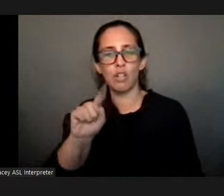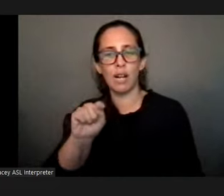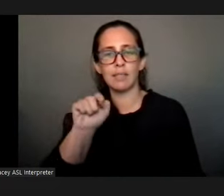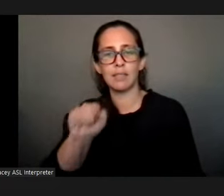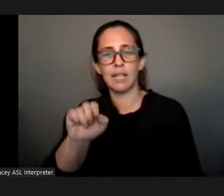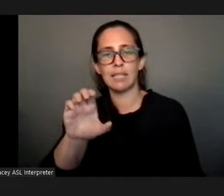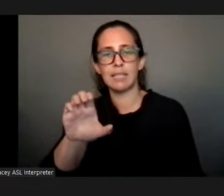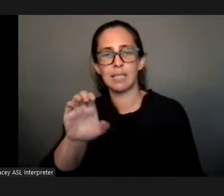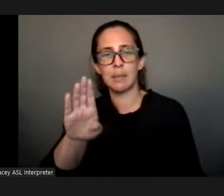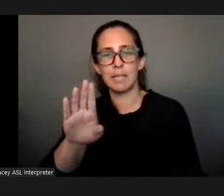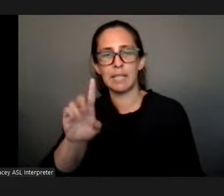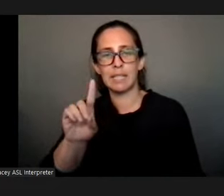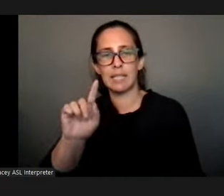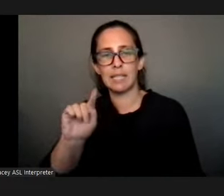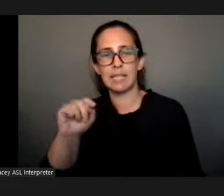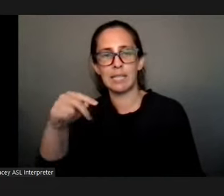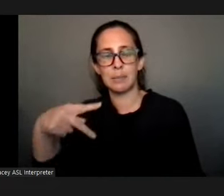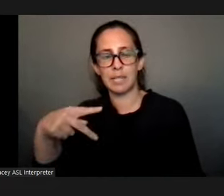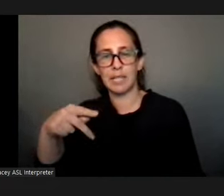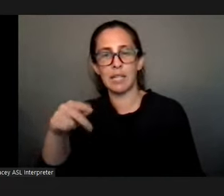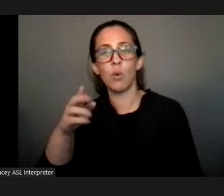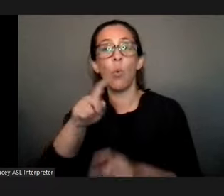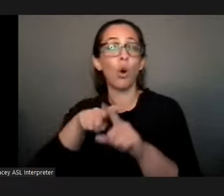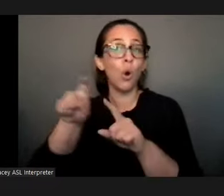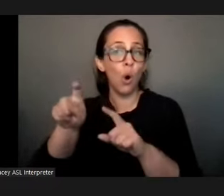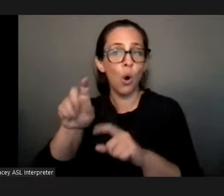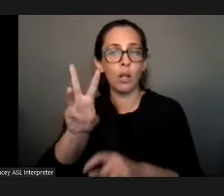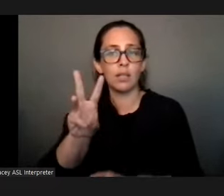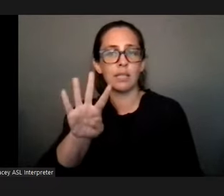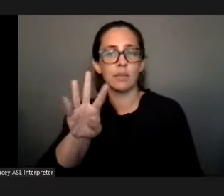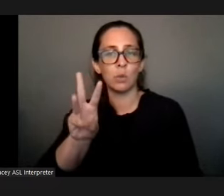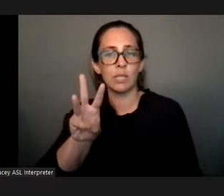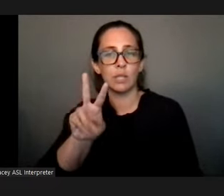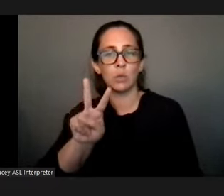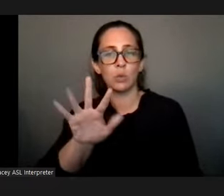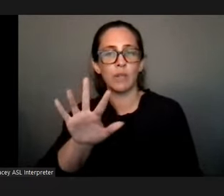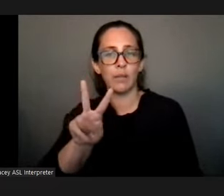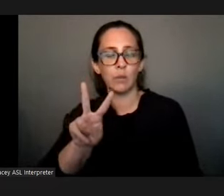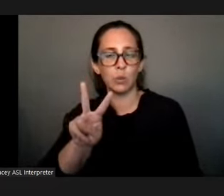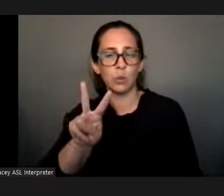new.mta.info/project/CBDTP or call the public meeting hotline at